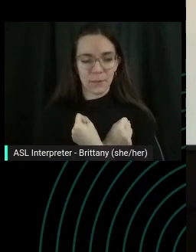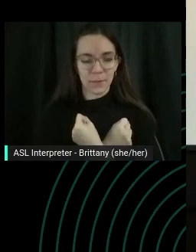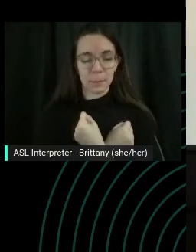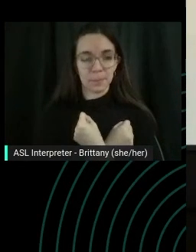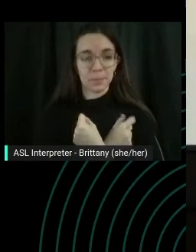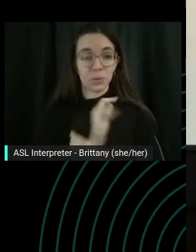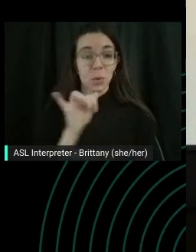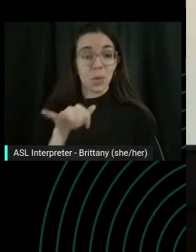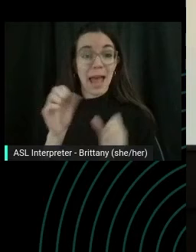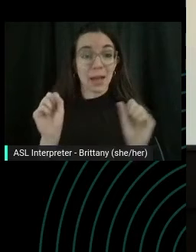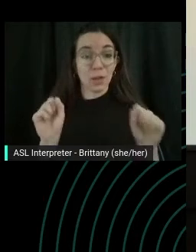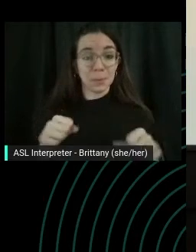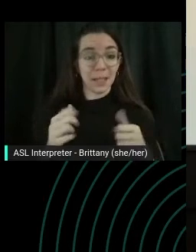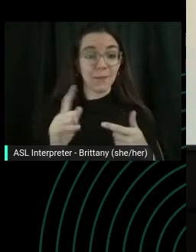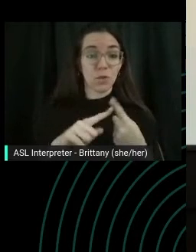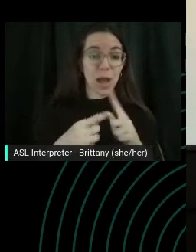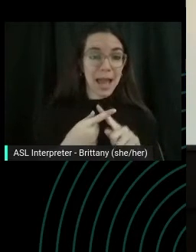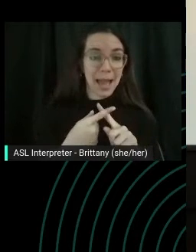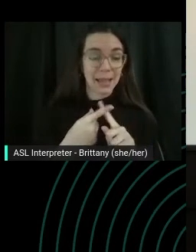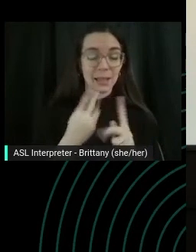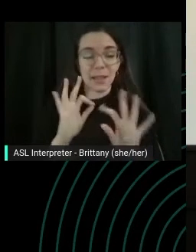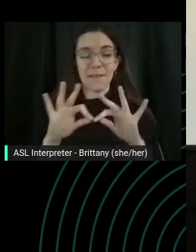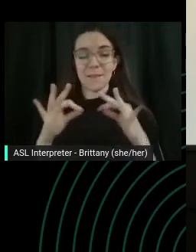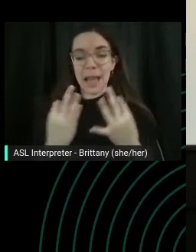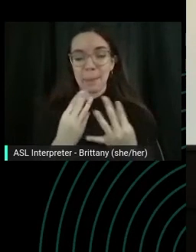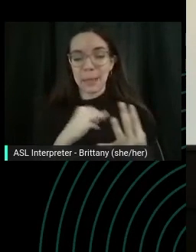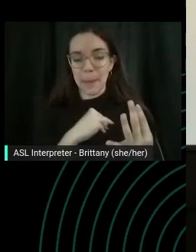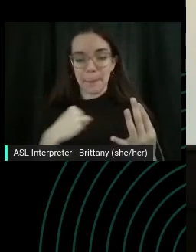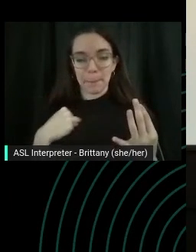So that could be a friend, a family member.